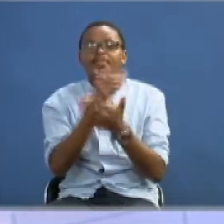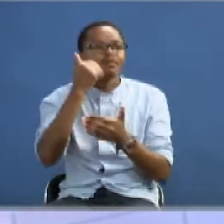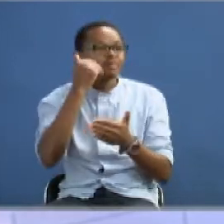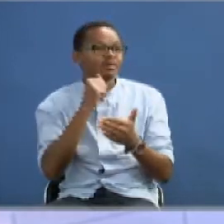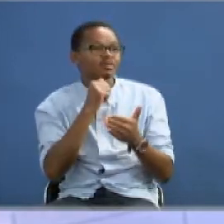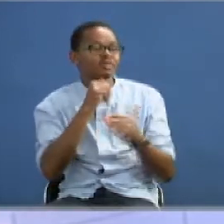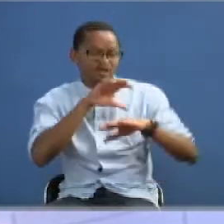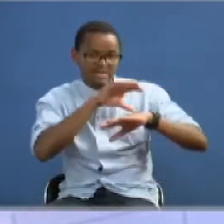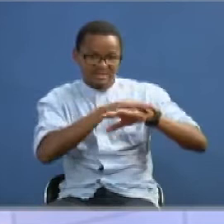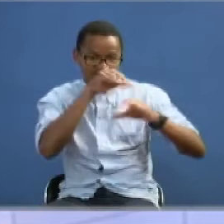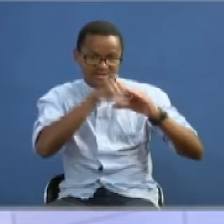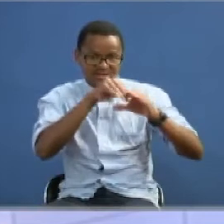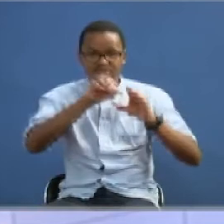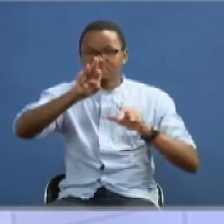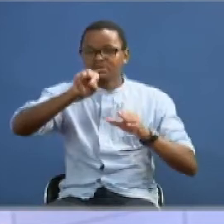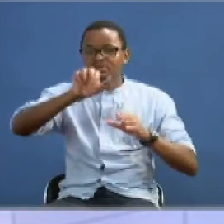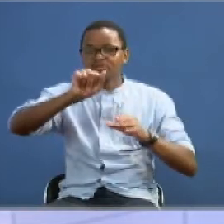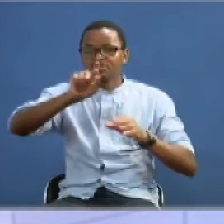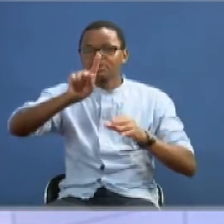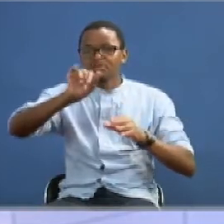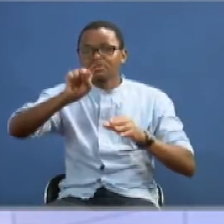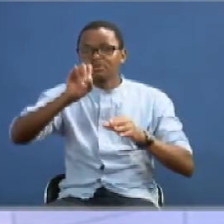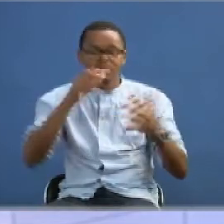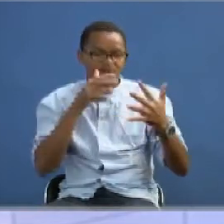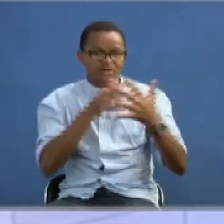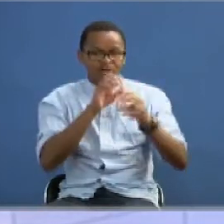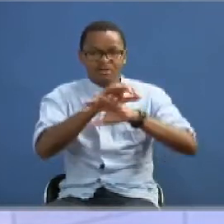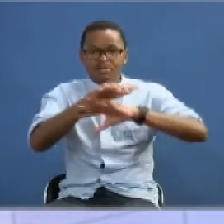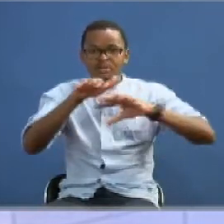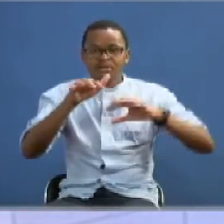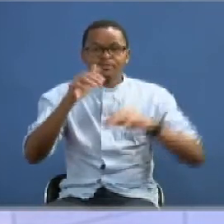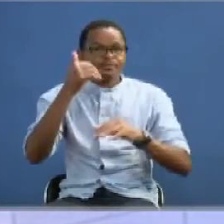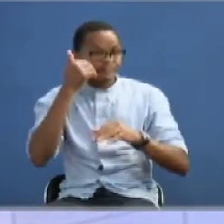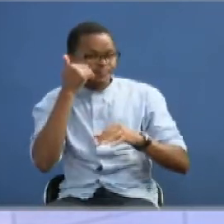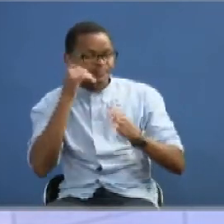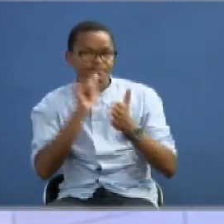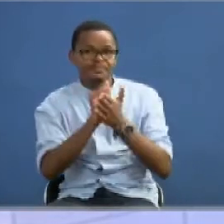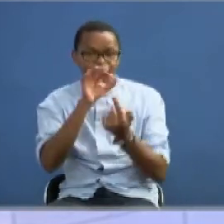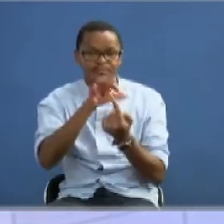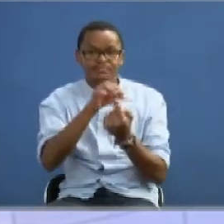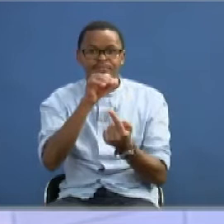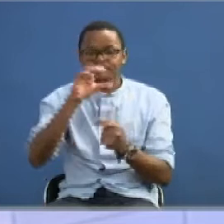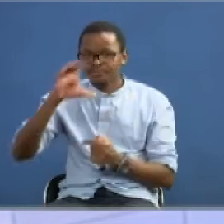does not get into Makueni County and you get to combat the spread of the disease in that particular county?